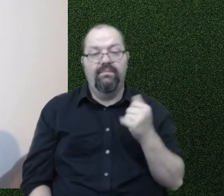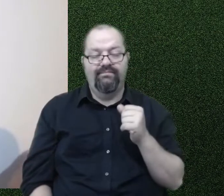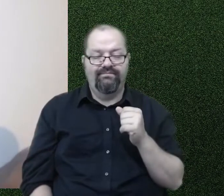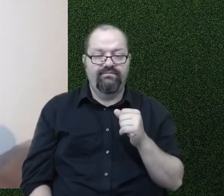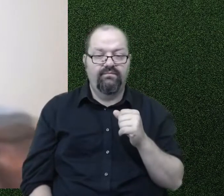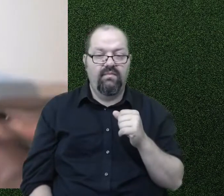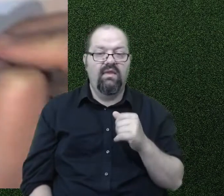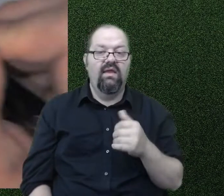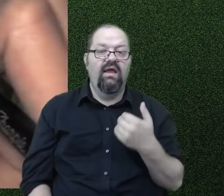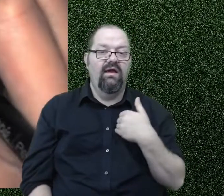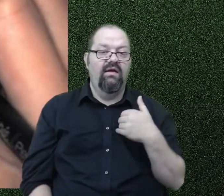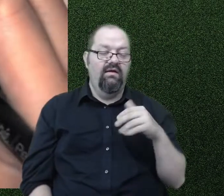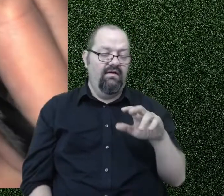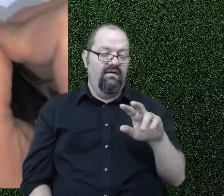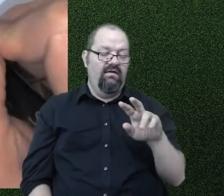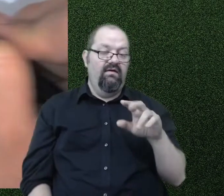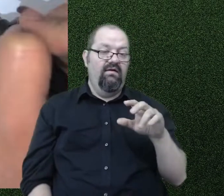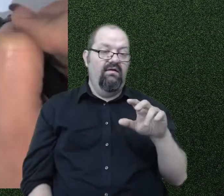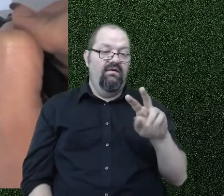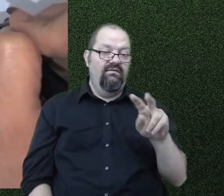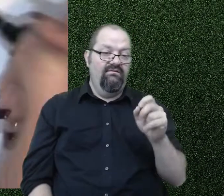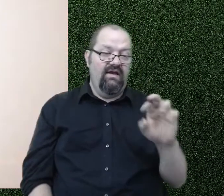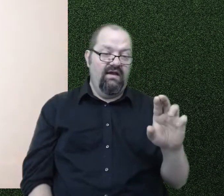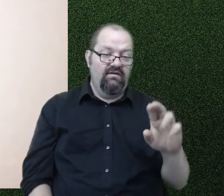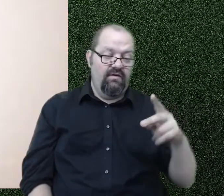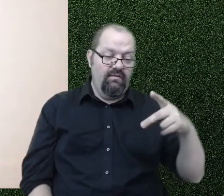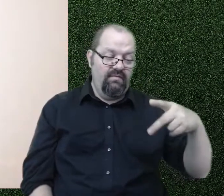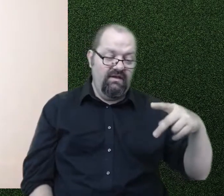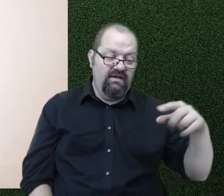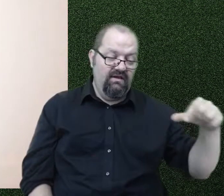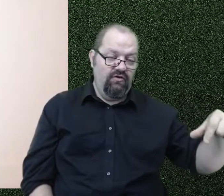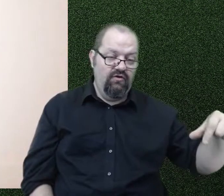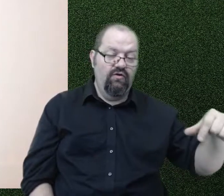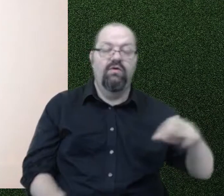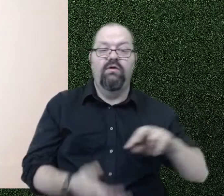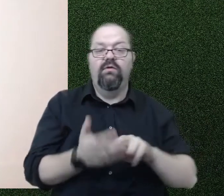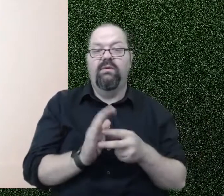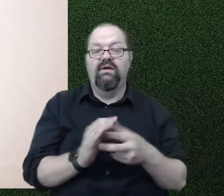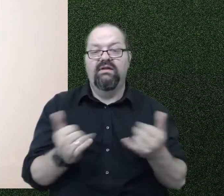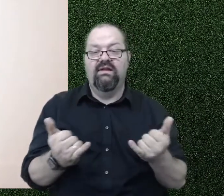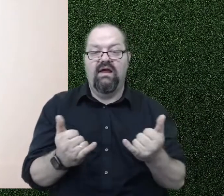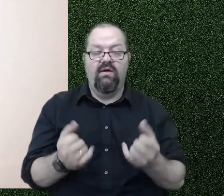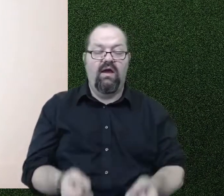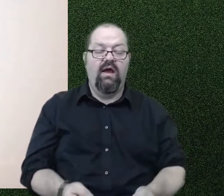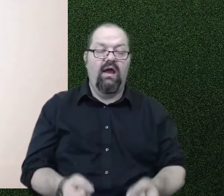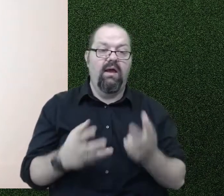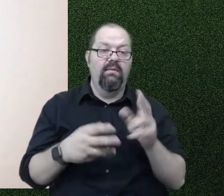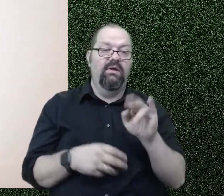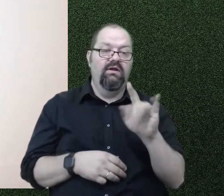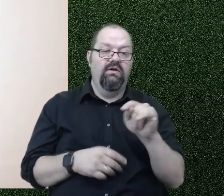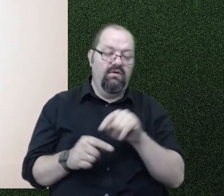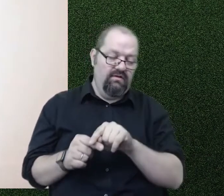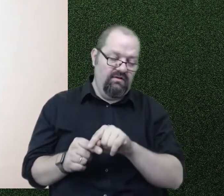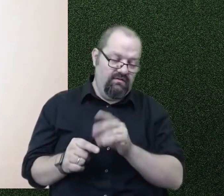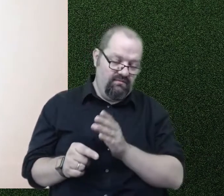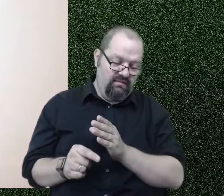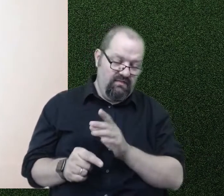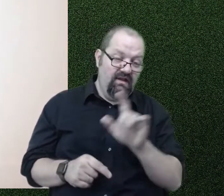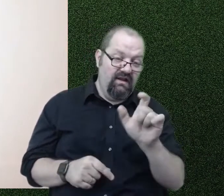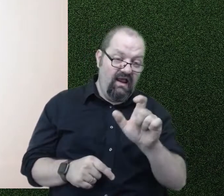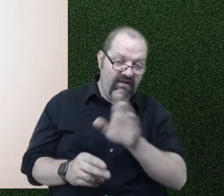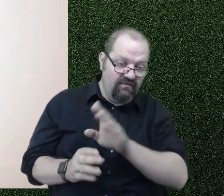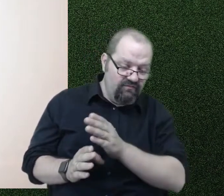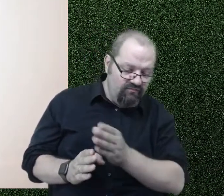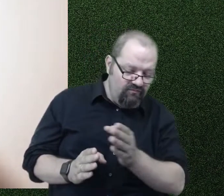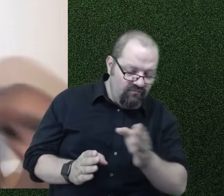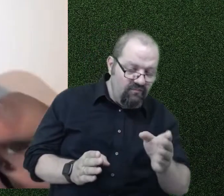Got the vector PQ. How many units do I go in the x direction to get from 1, 1 to 18, 52?